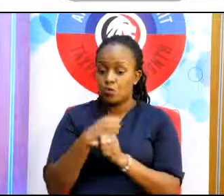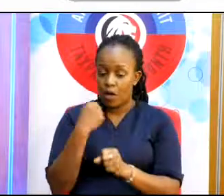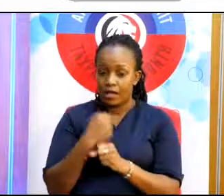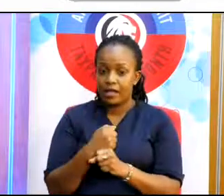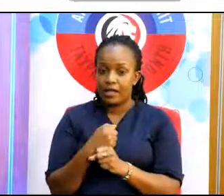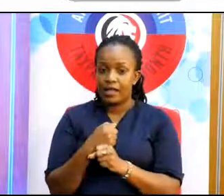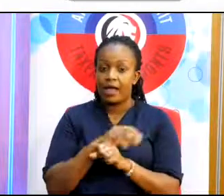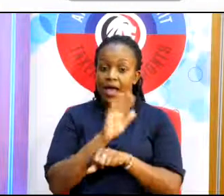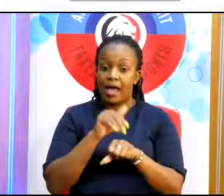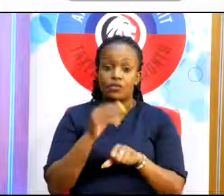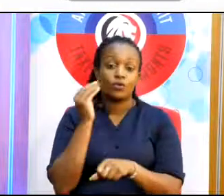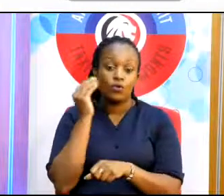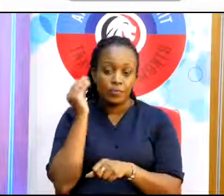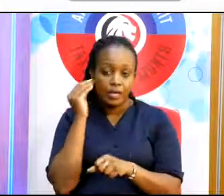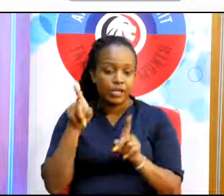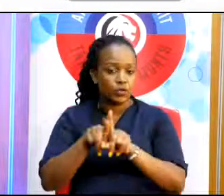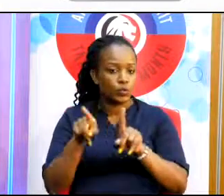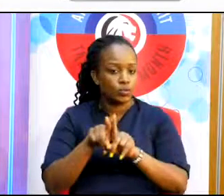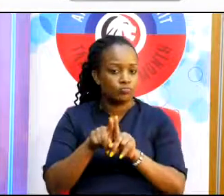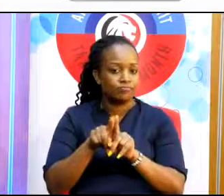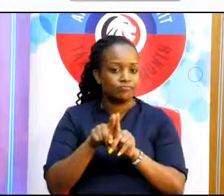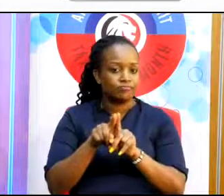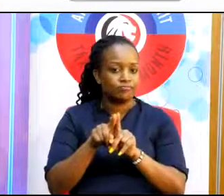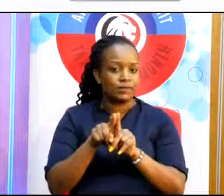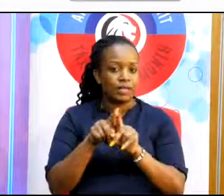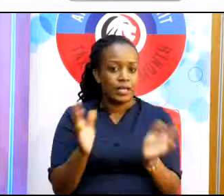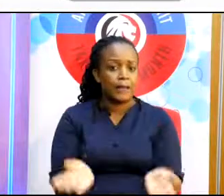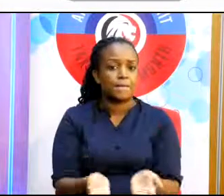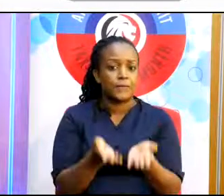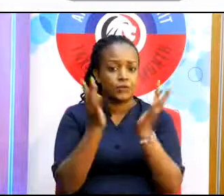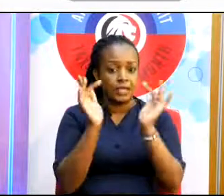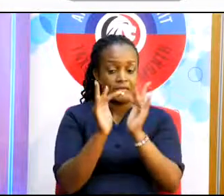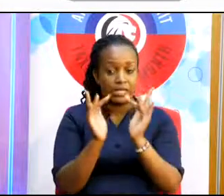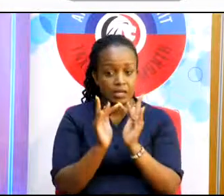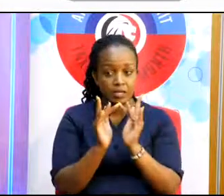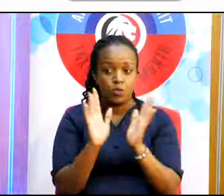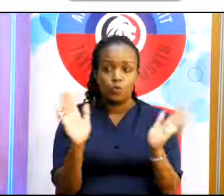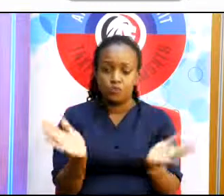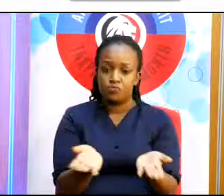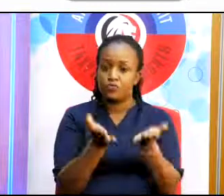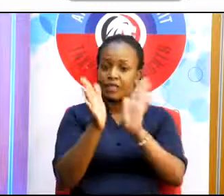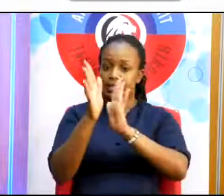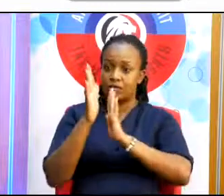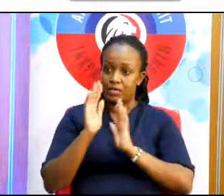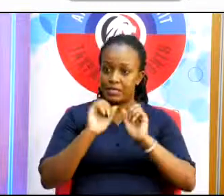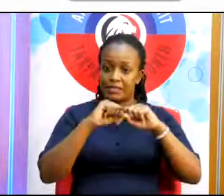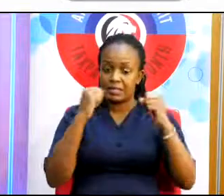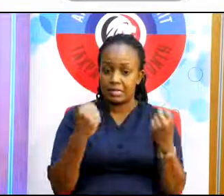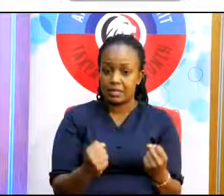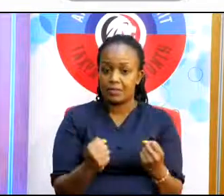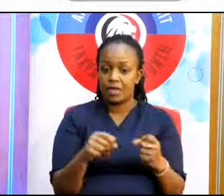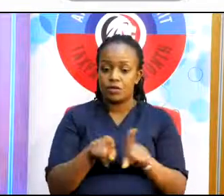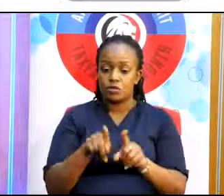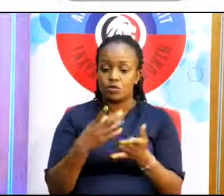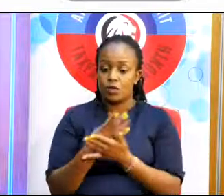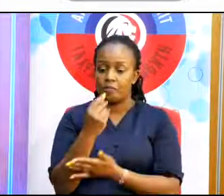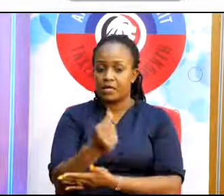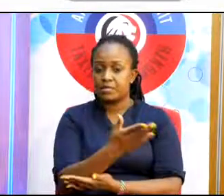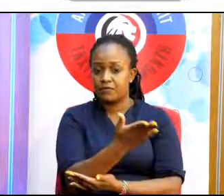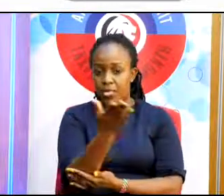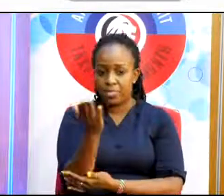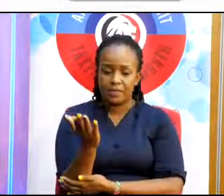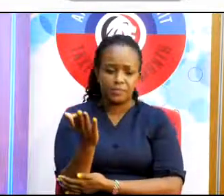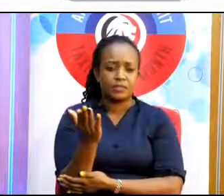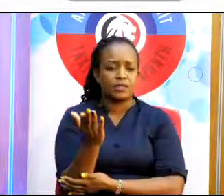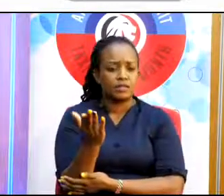internet bandwidth. We improved the security in our systems, and we even purchased for them.